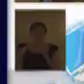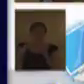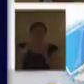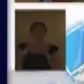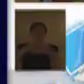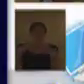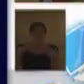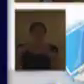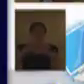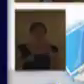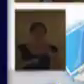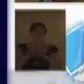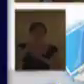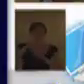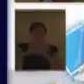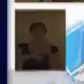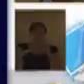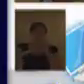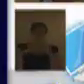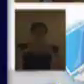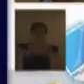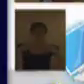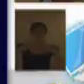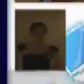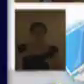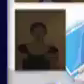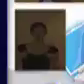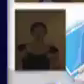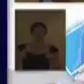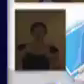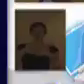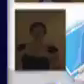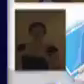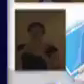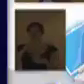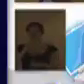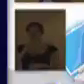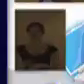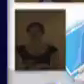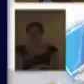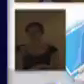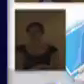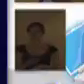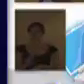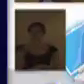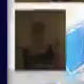objectives, is the development of an application that enables us to control devices